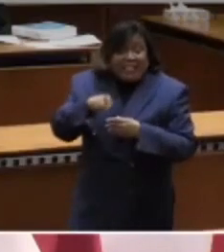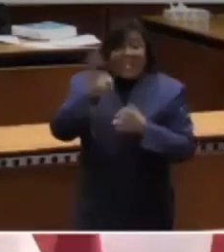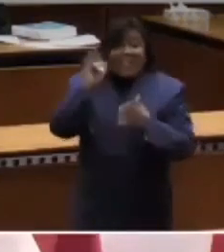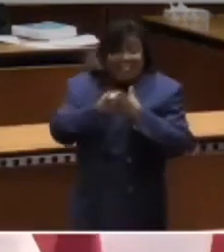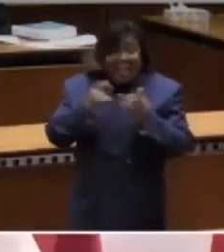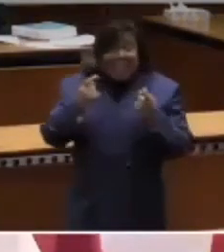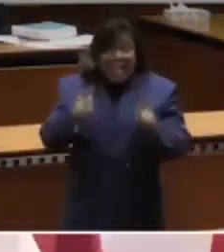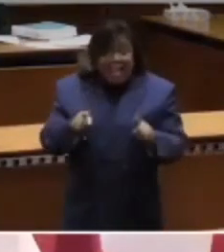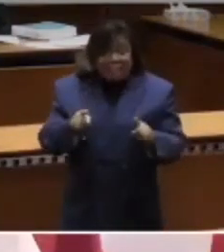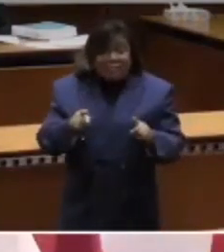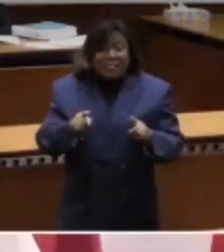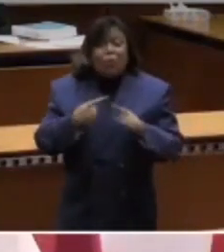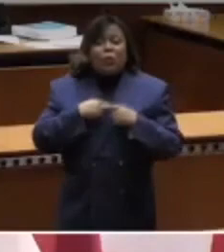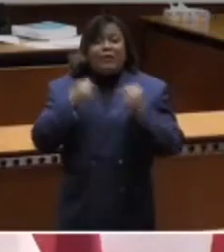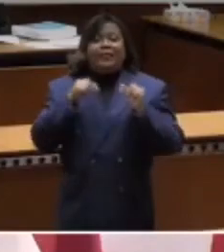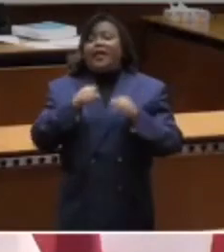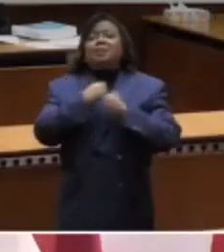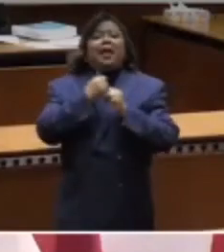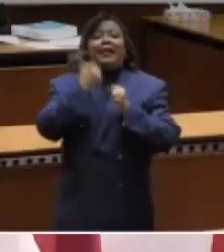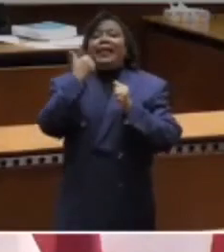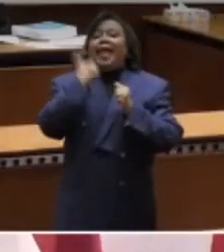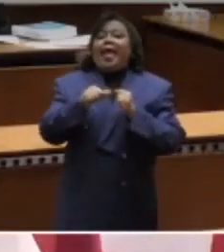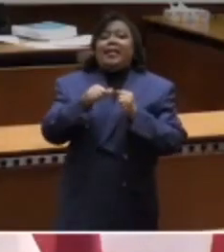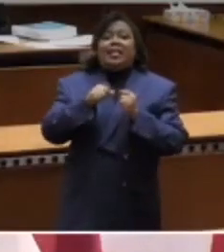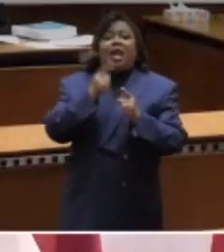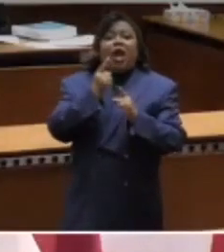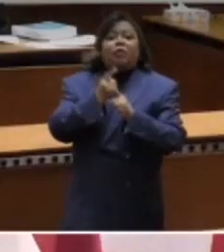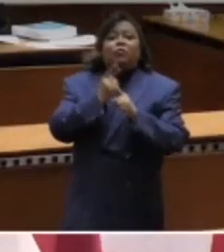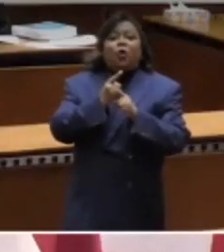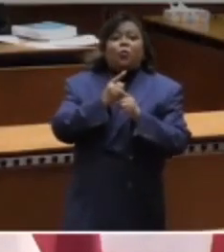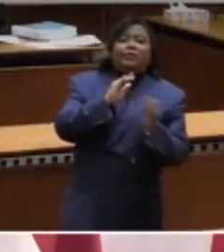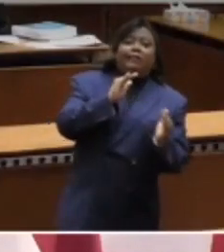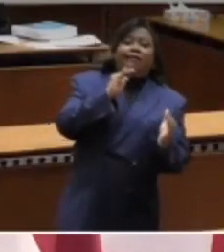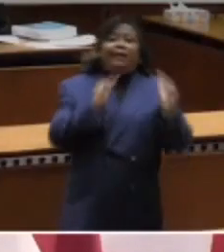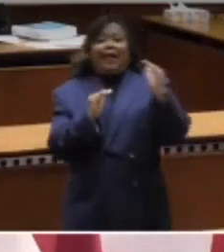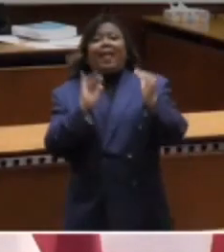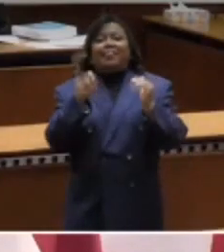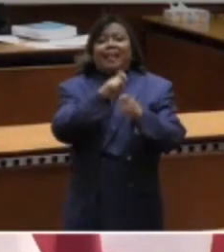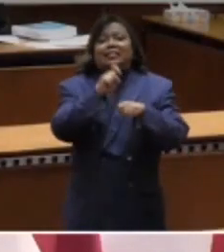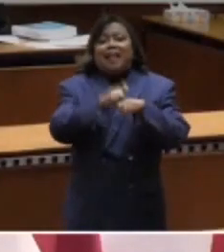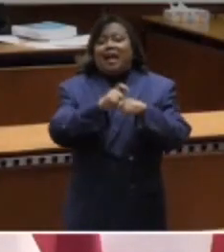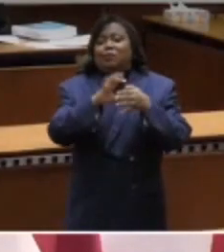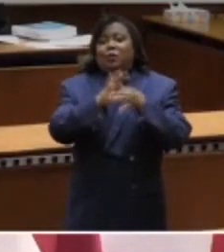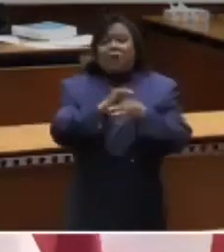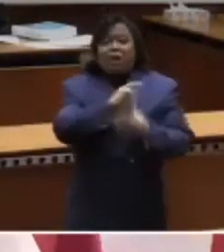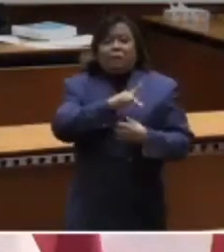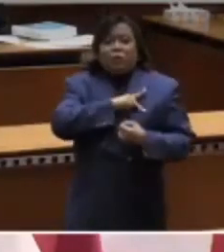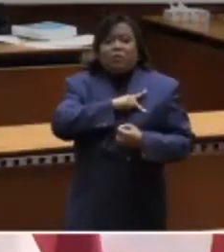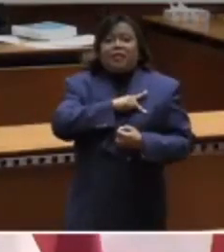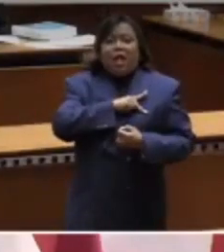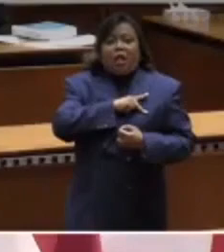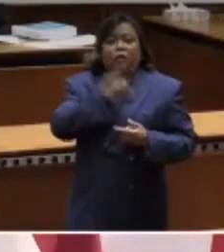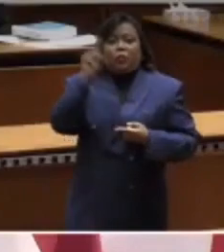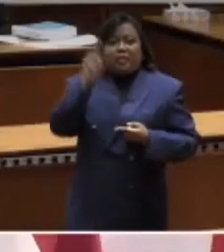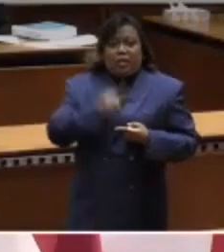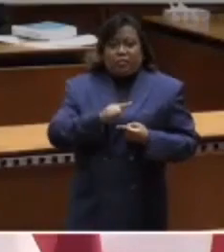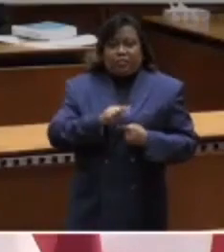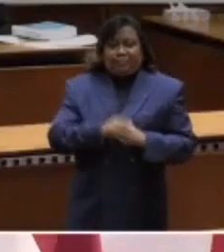if that happens, then we can make any appropriate pivots at that time regarding personnel